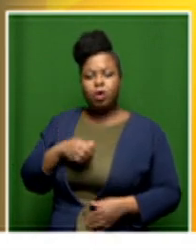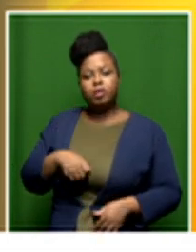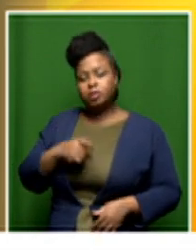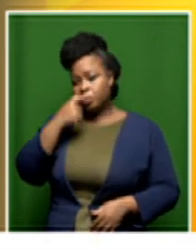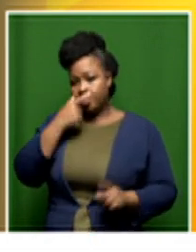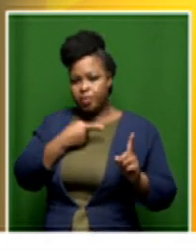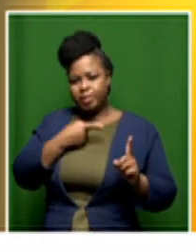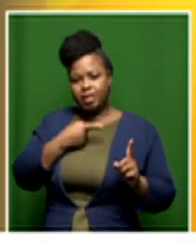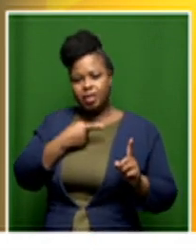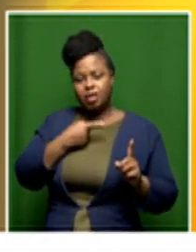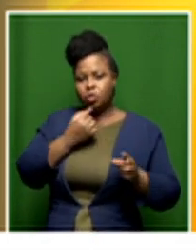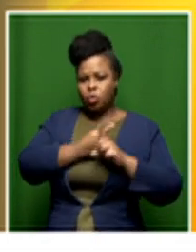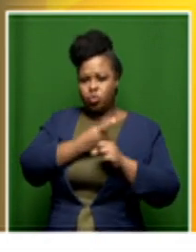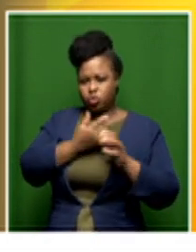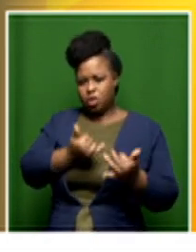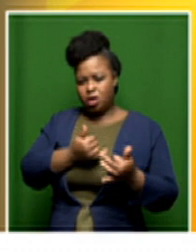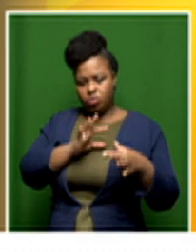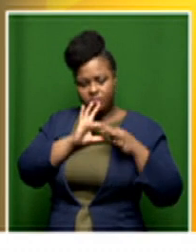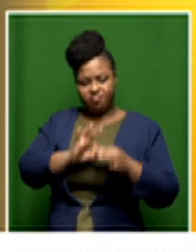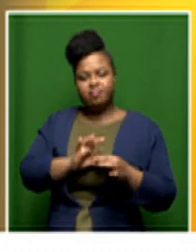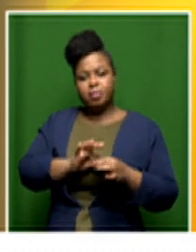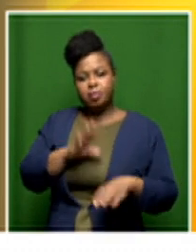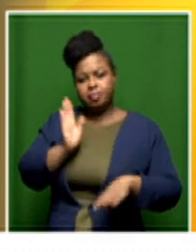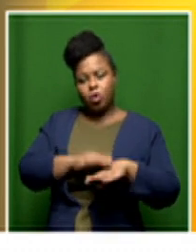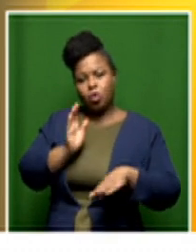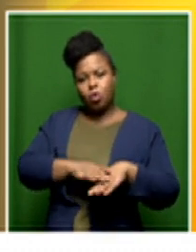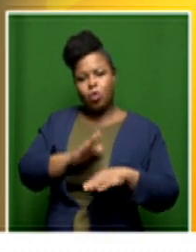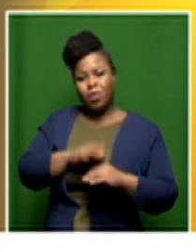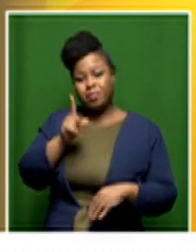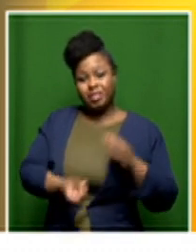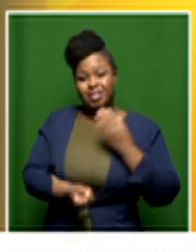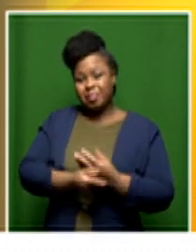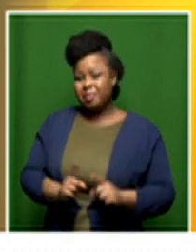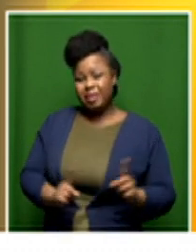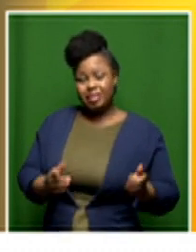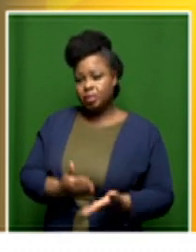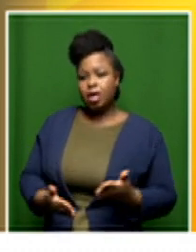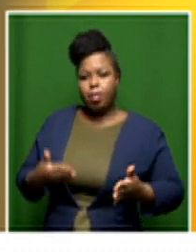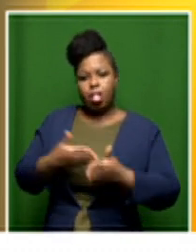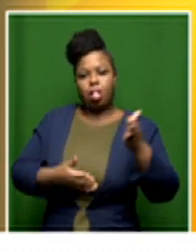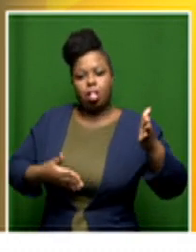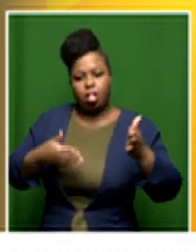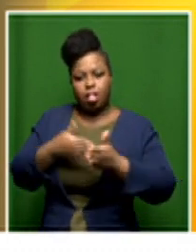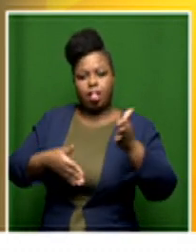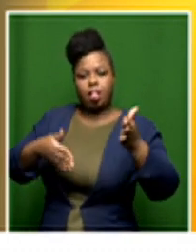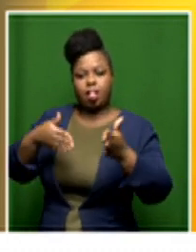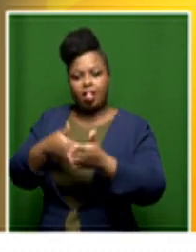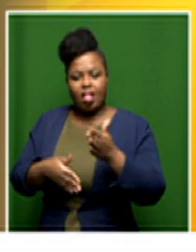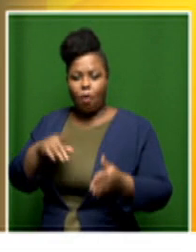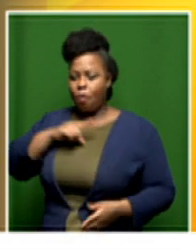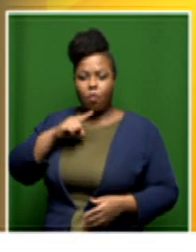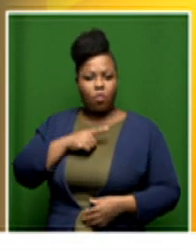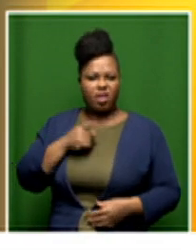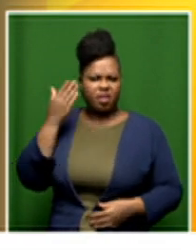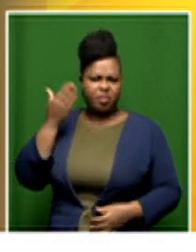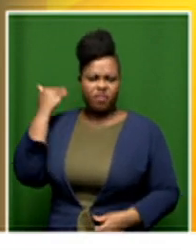would then have to be kept intact and be realized, and there's less stumbling block now, having got rid